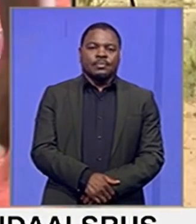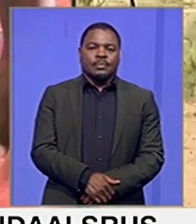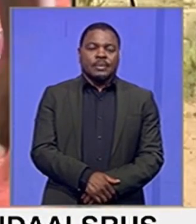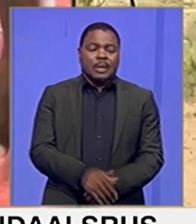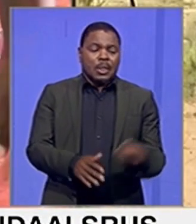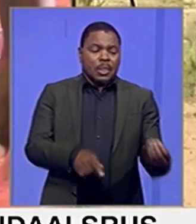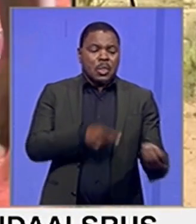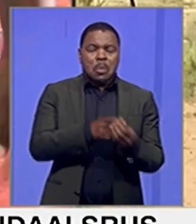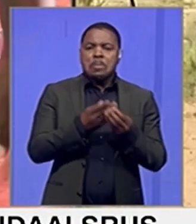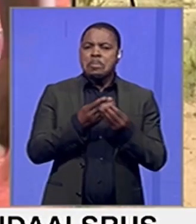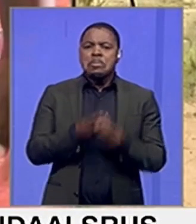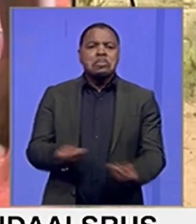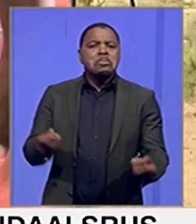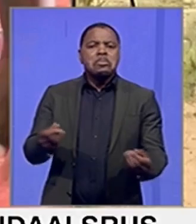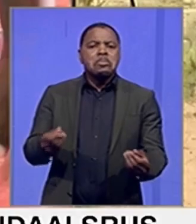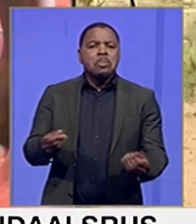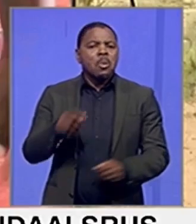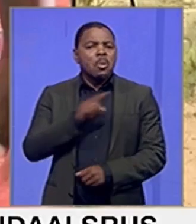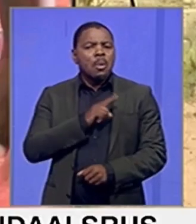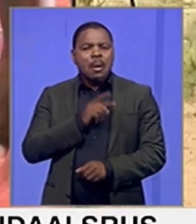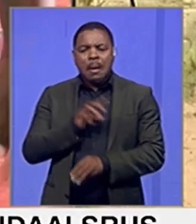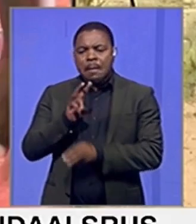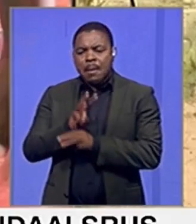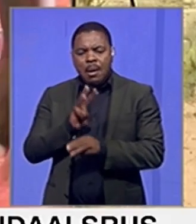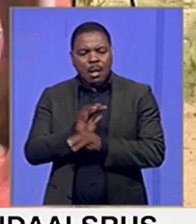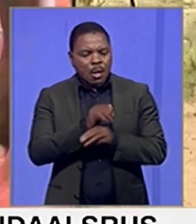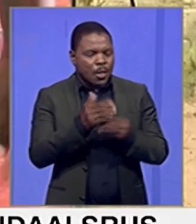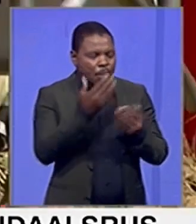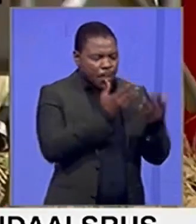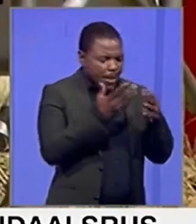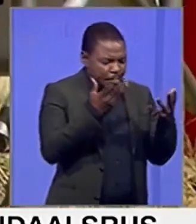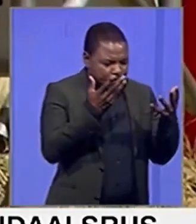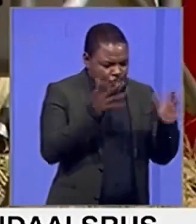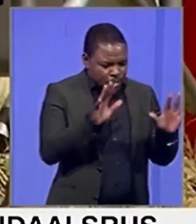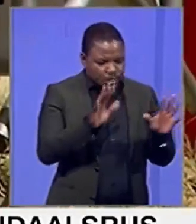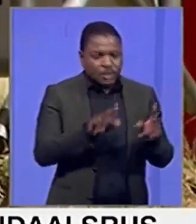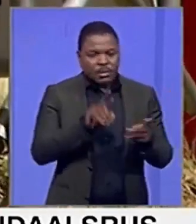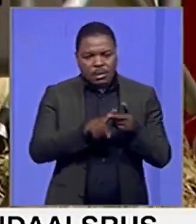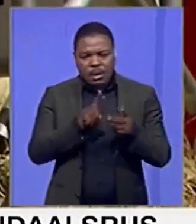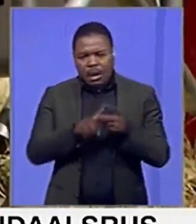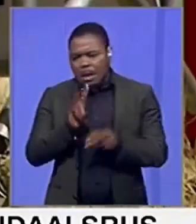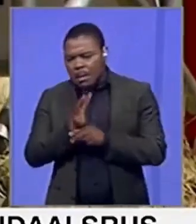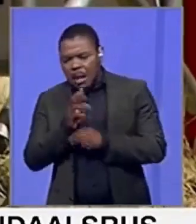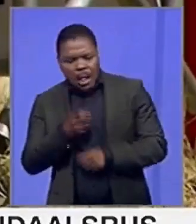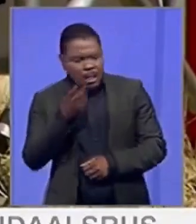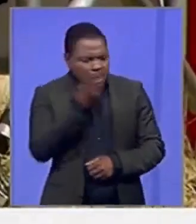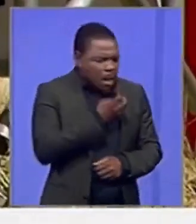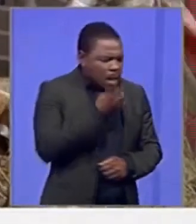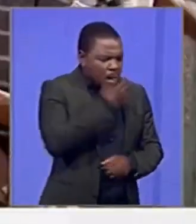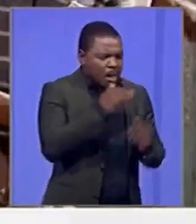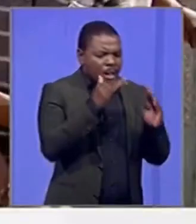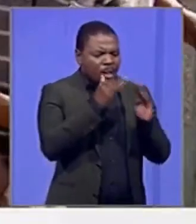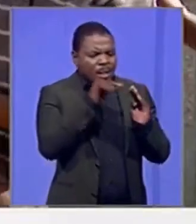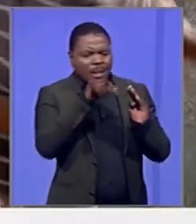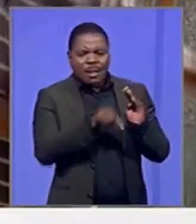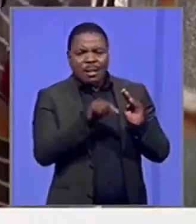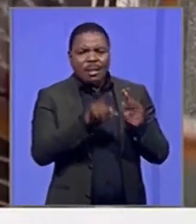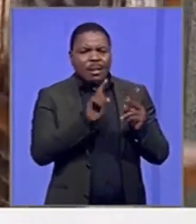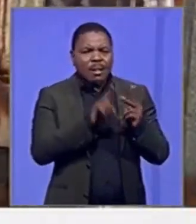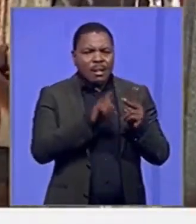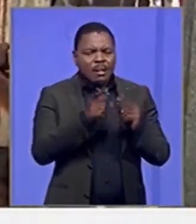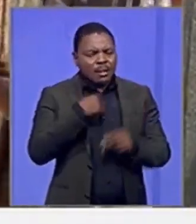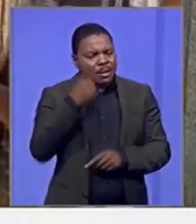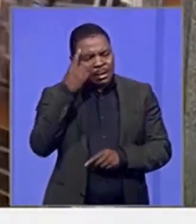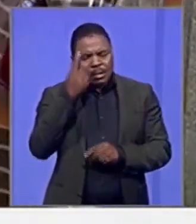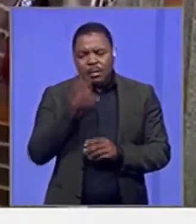Lesia le timeletše morago gore mmago lona a le hlapiše motswadi o ile a thoma go nyaka ka lapeng morago a lebella fao